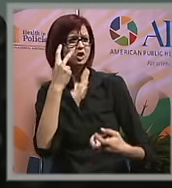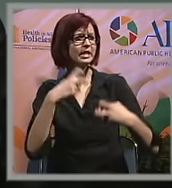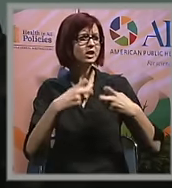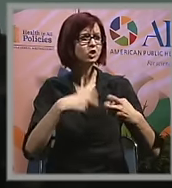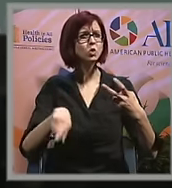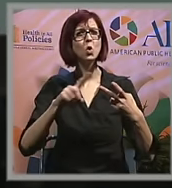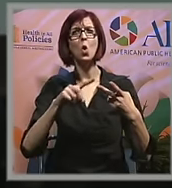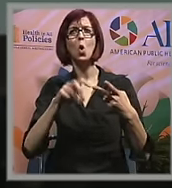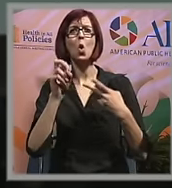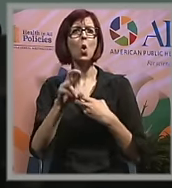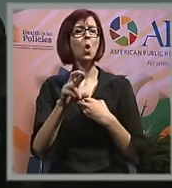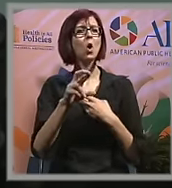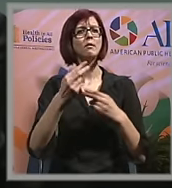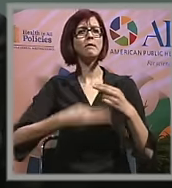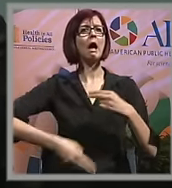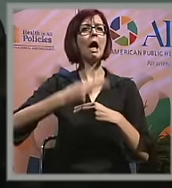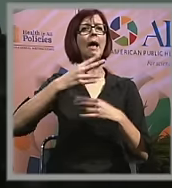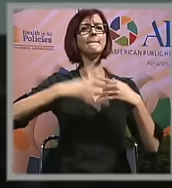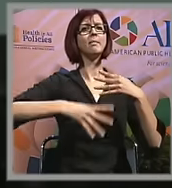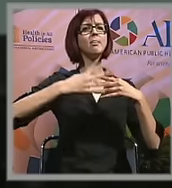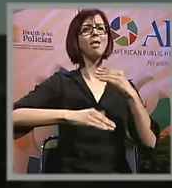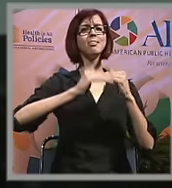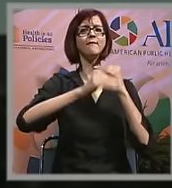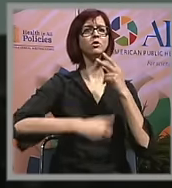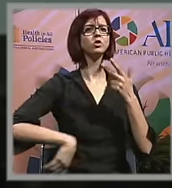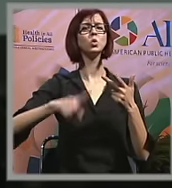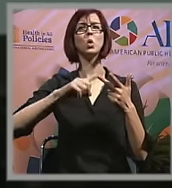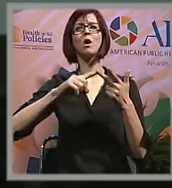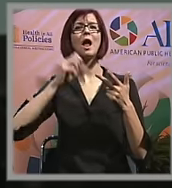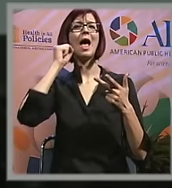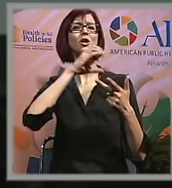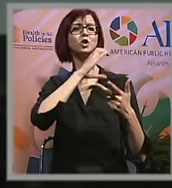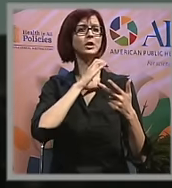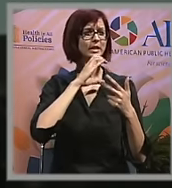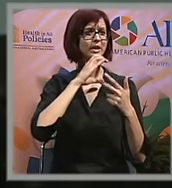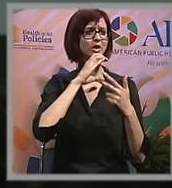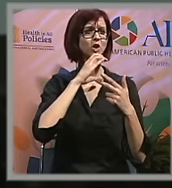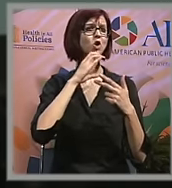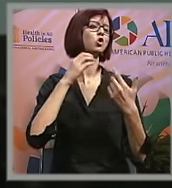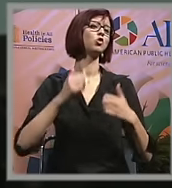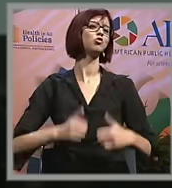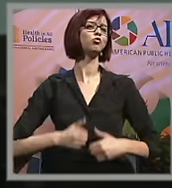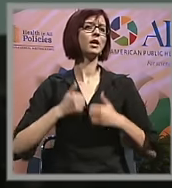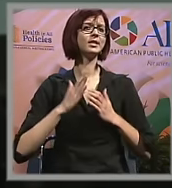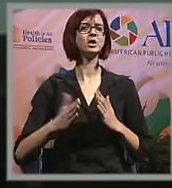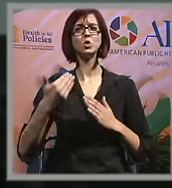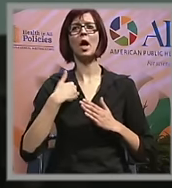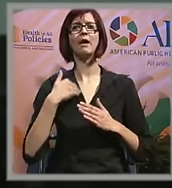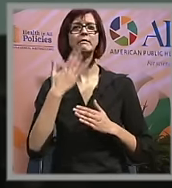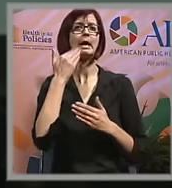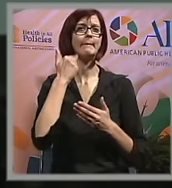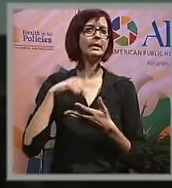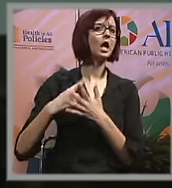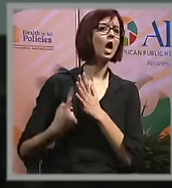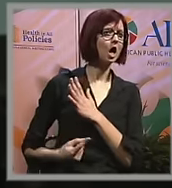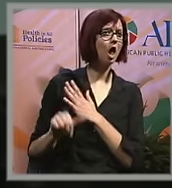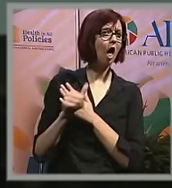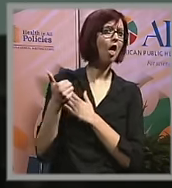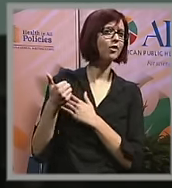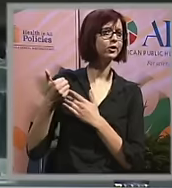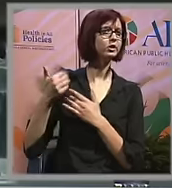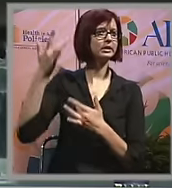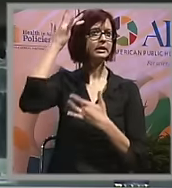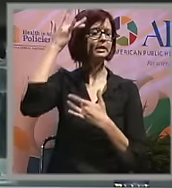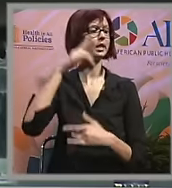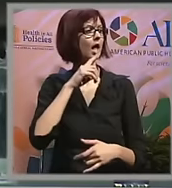or have elevated blood lead levels, or elderly residents who have diabetes or another affliction.